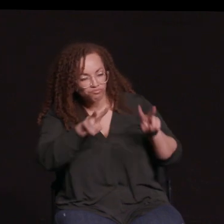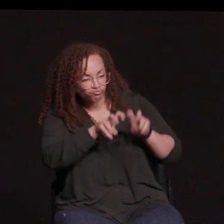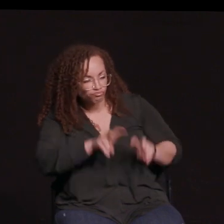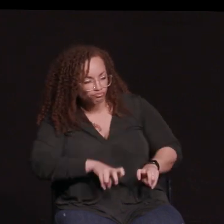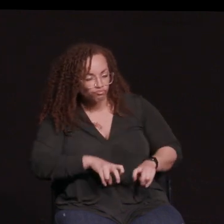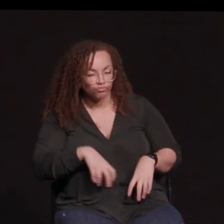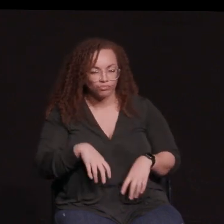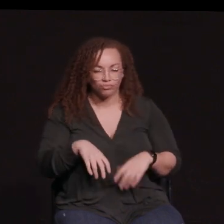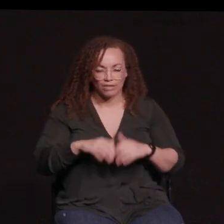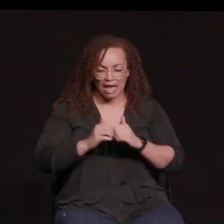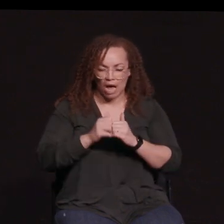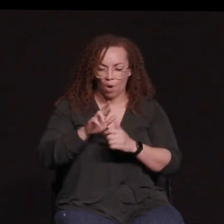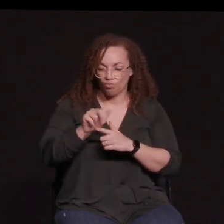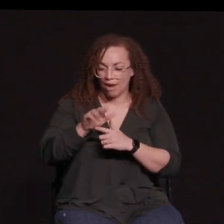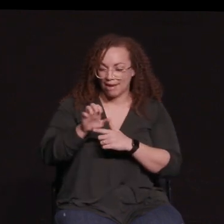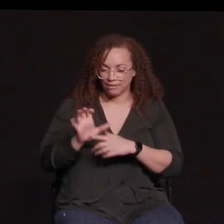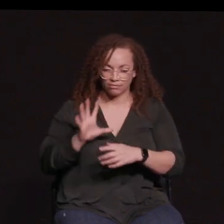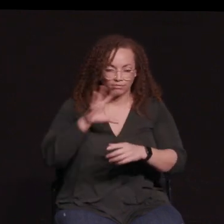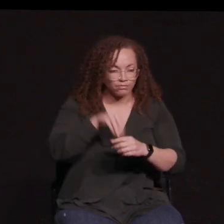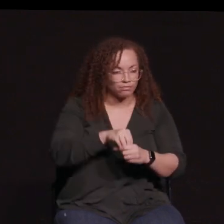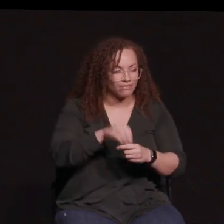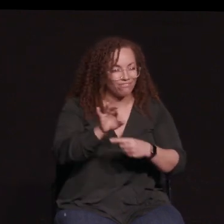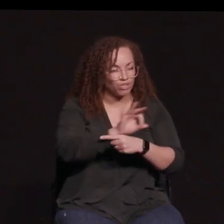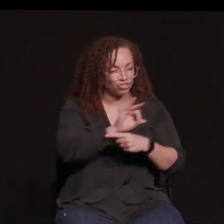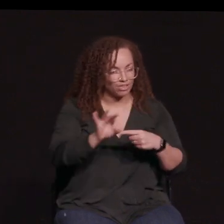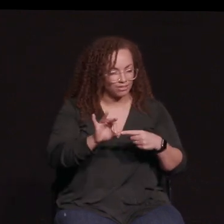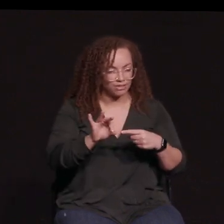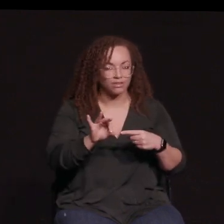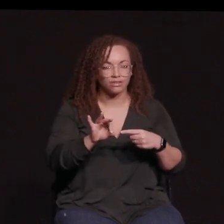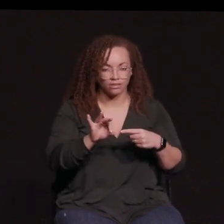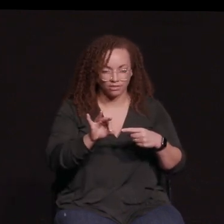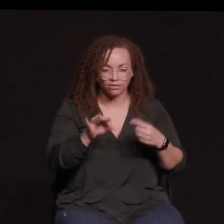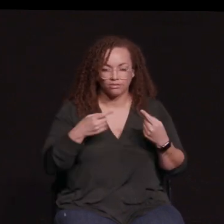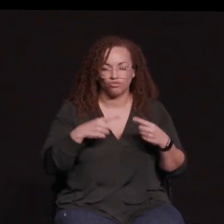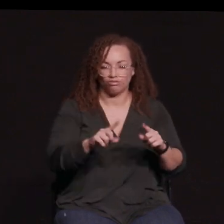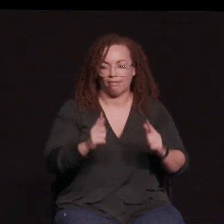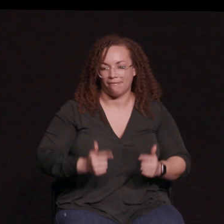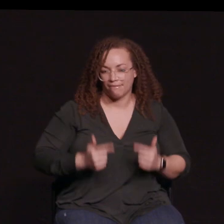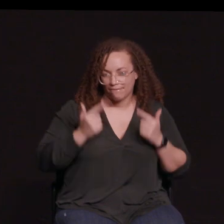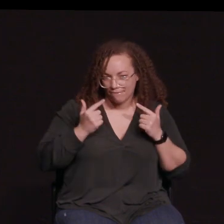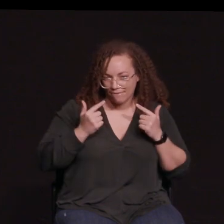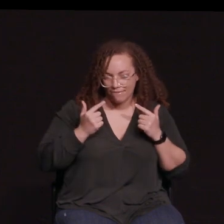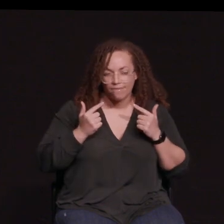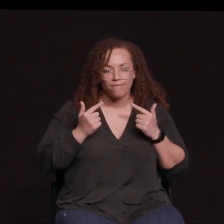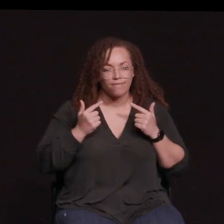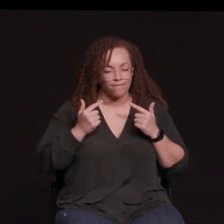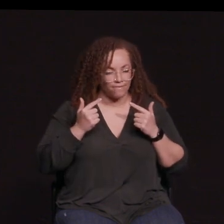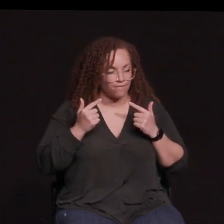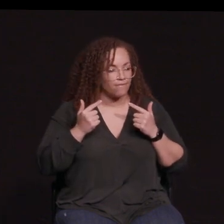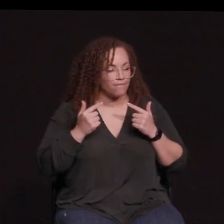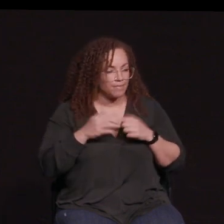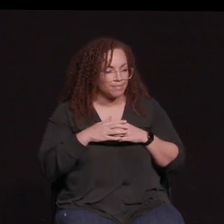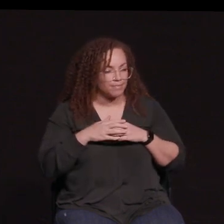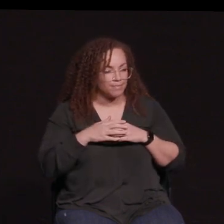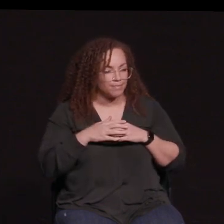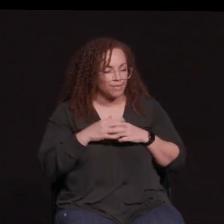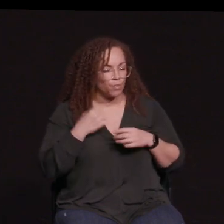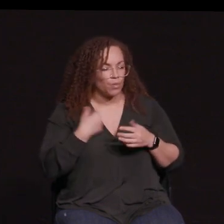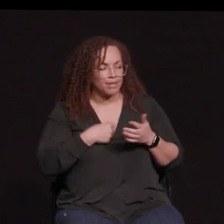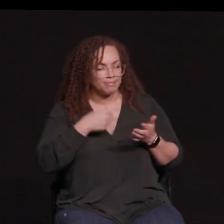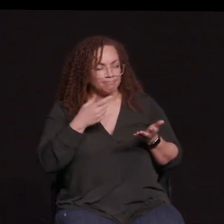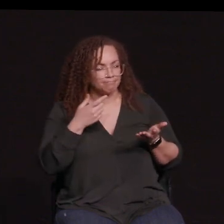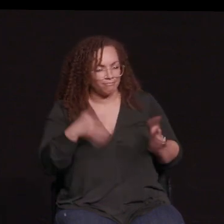in a spatialized in society. And we know this relationship well. Some of the